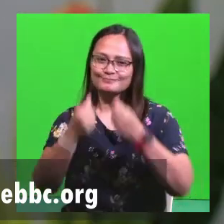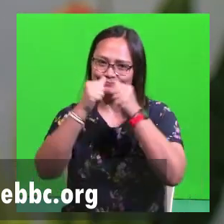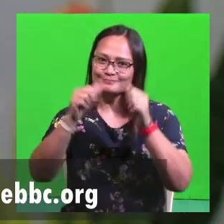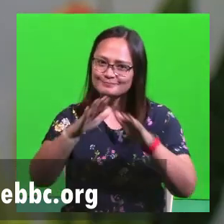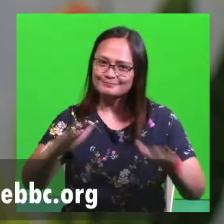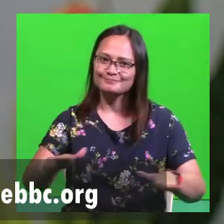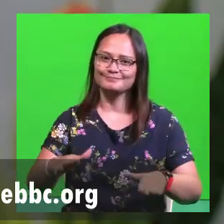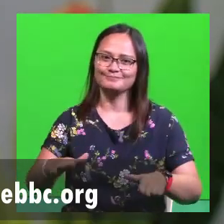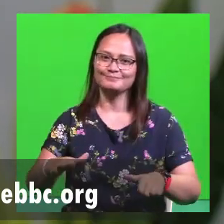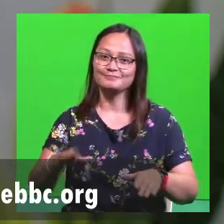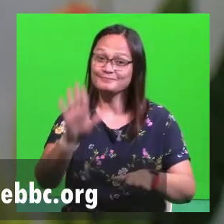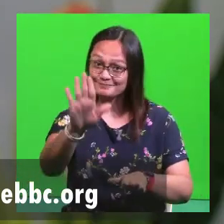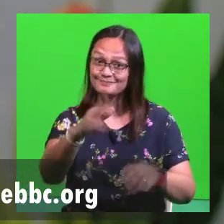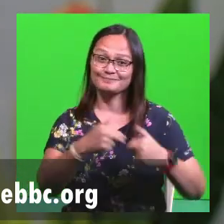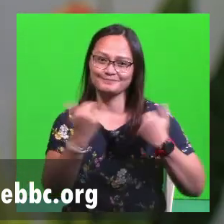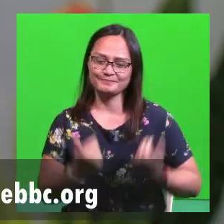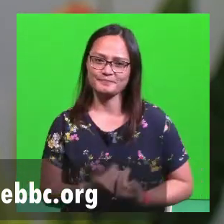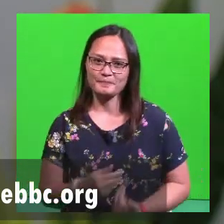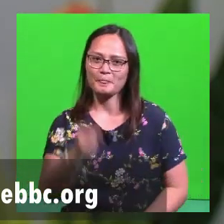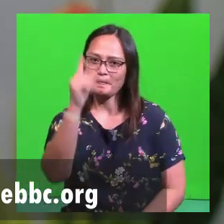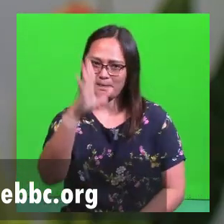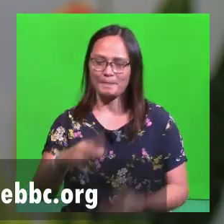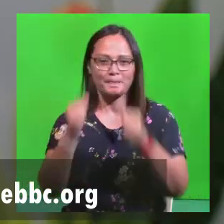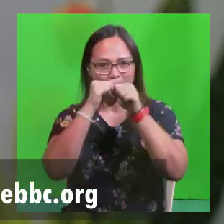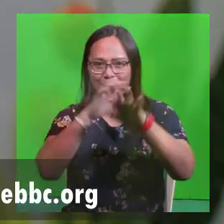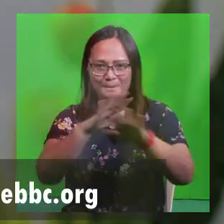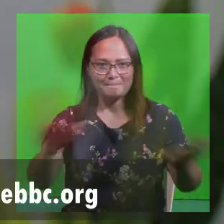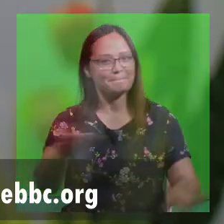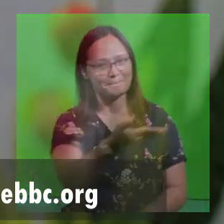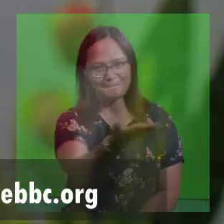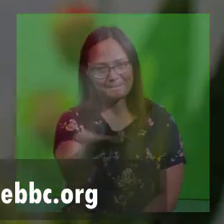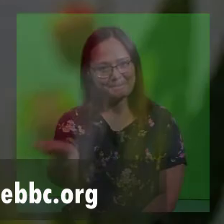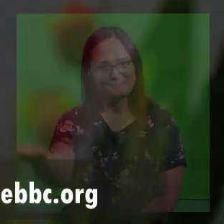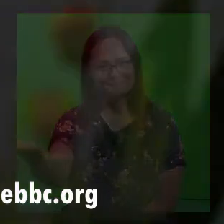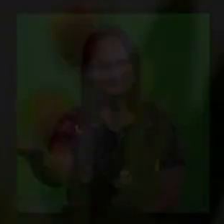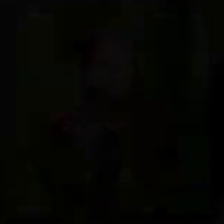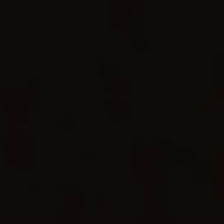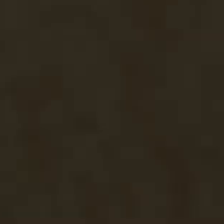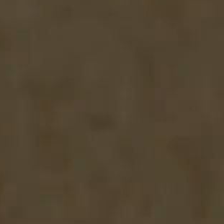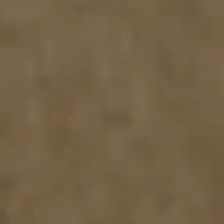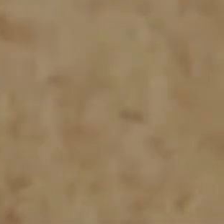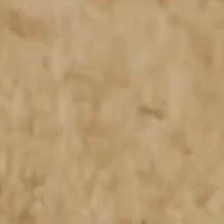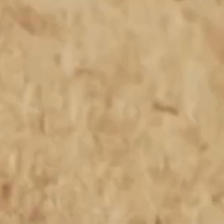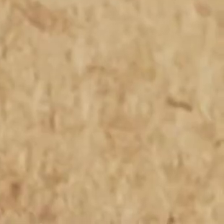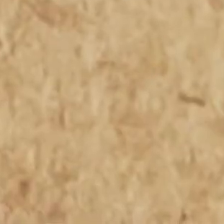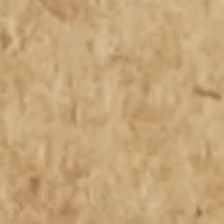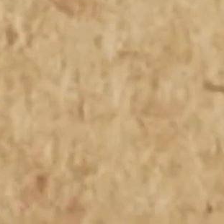how this program blessed your heart. God bless you.